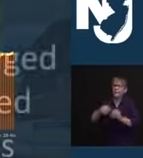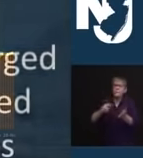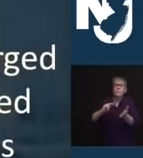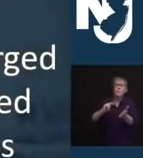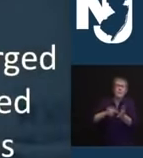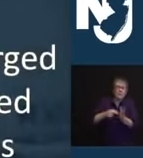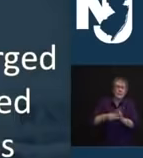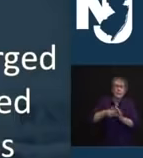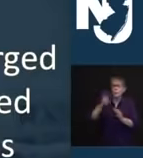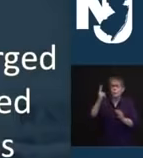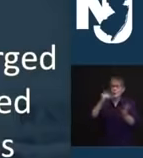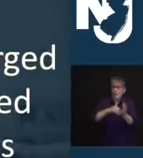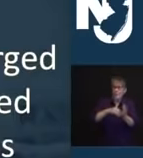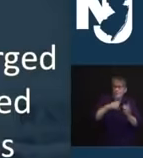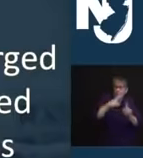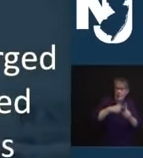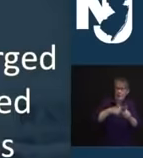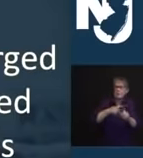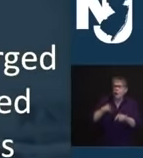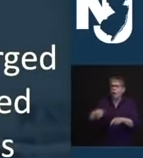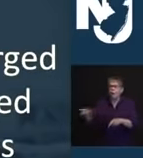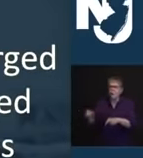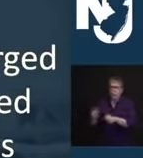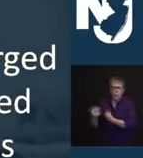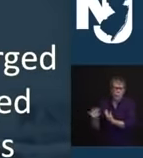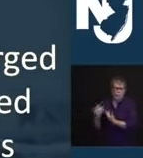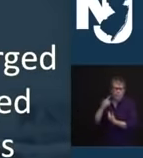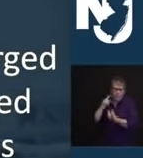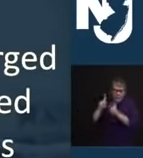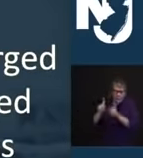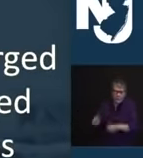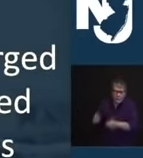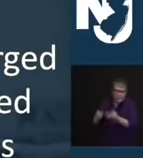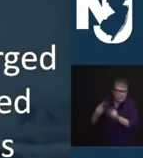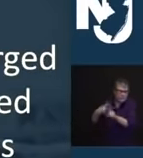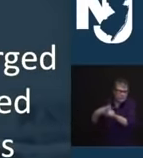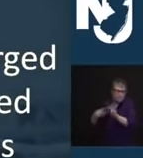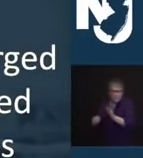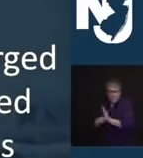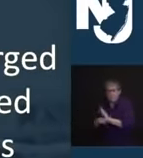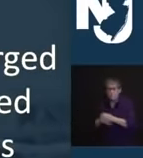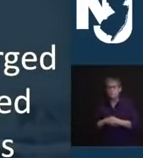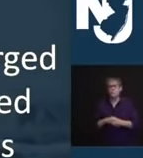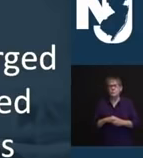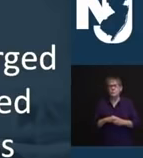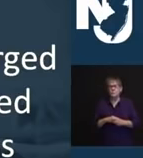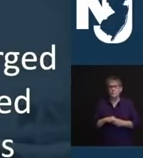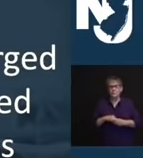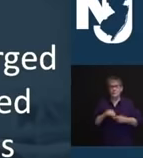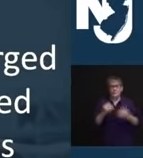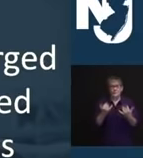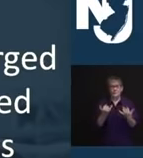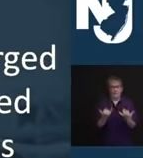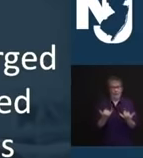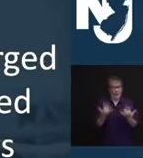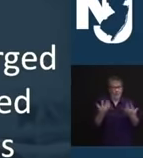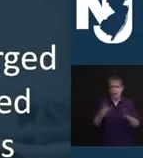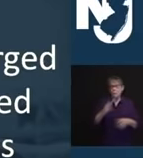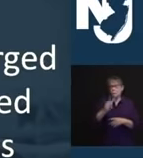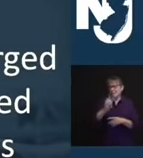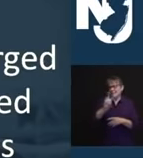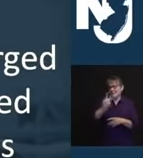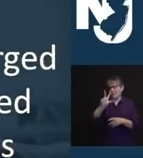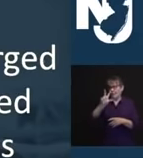while 263 live patients were discharged throughout the day, they were replaced by